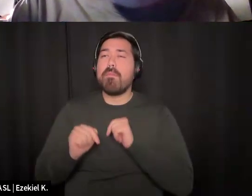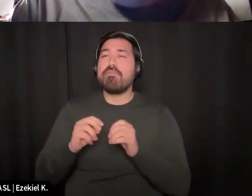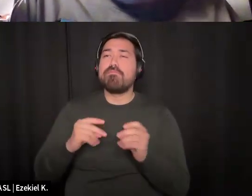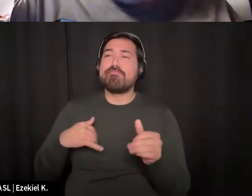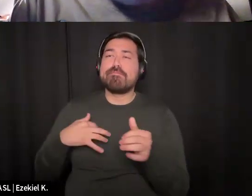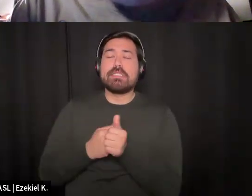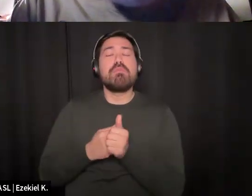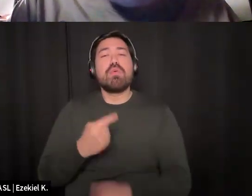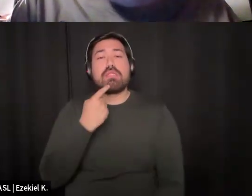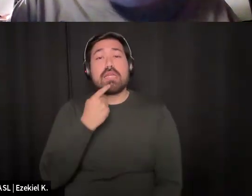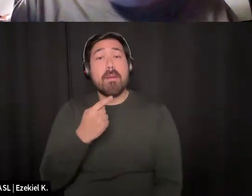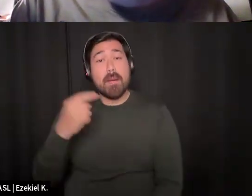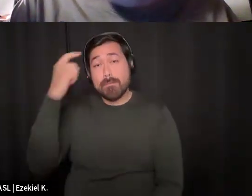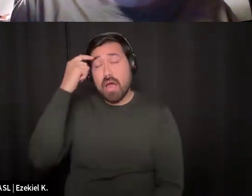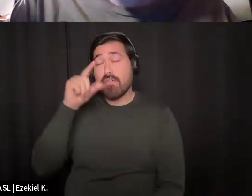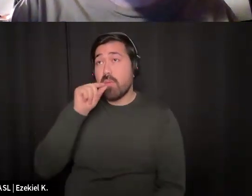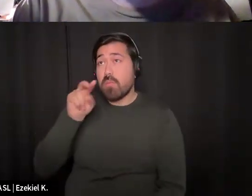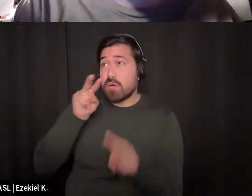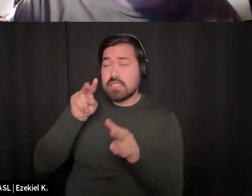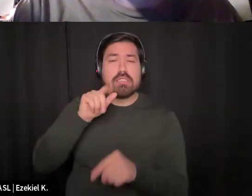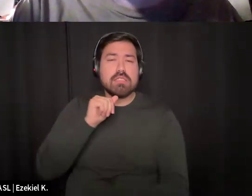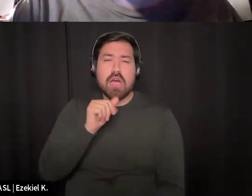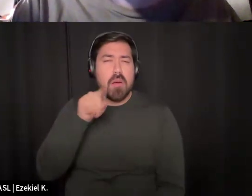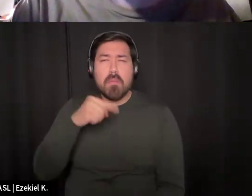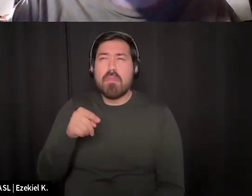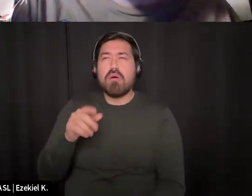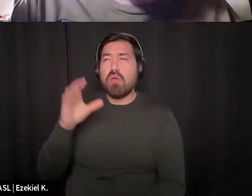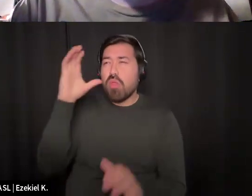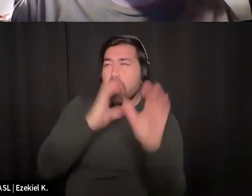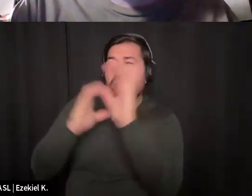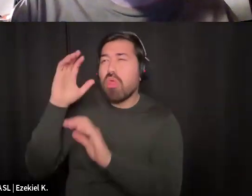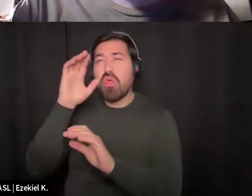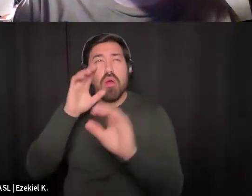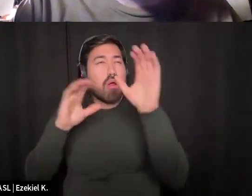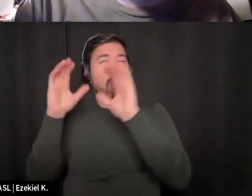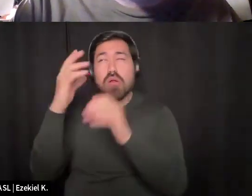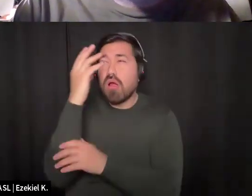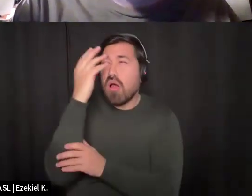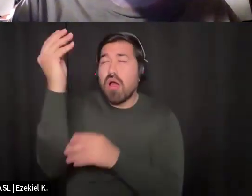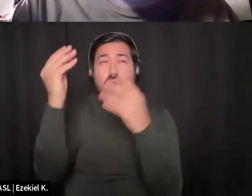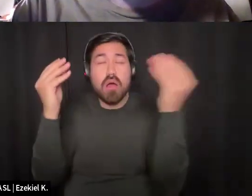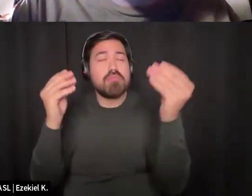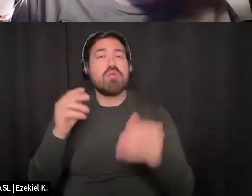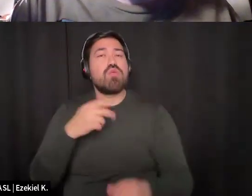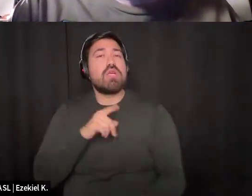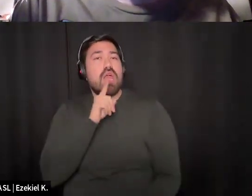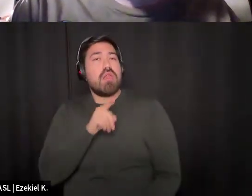I think it's mindful birding is not about seeking out the birds. It's about letting the birds come to